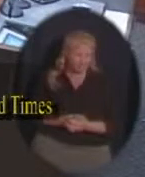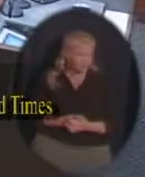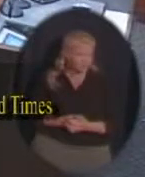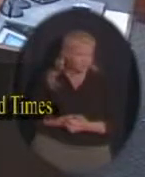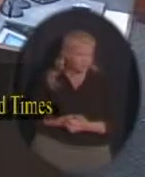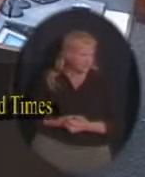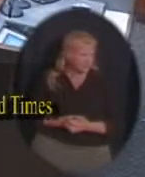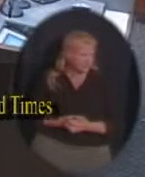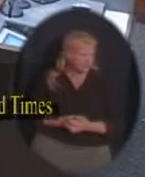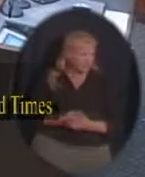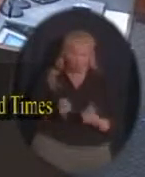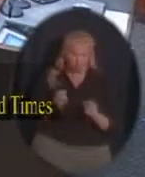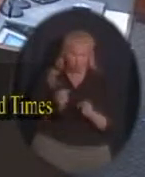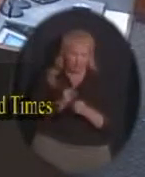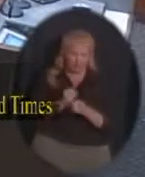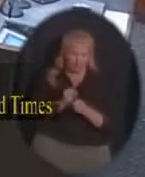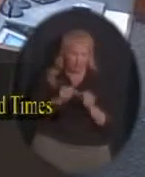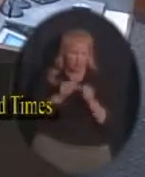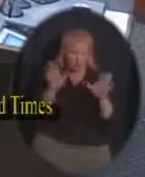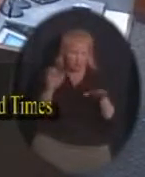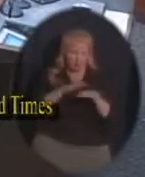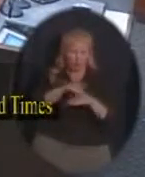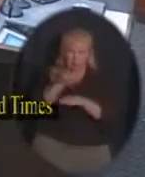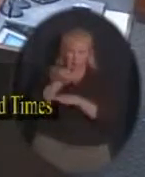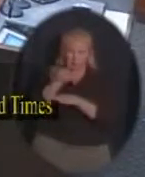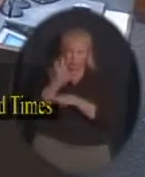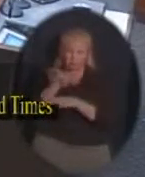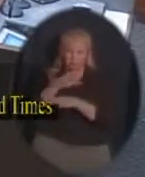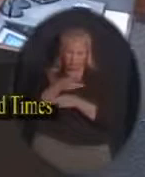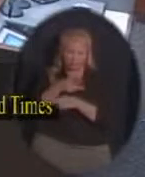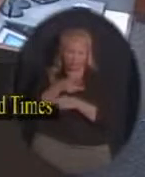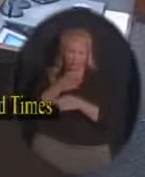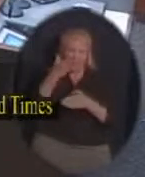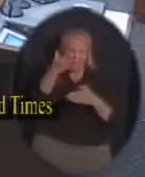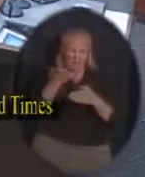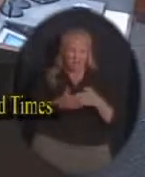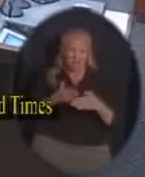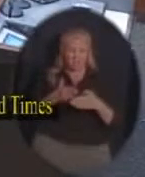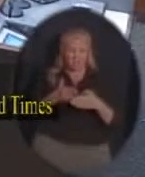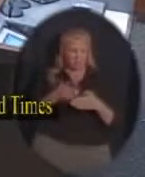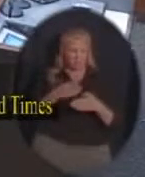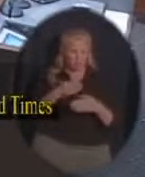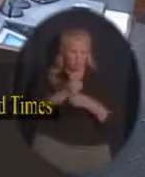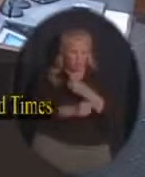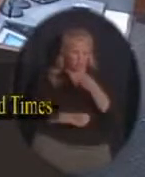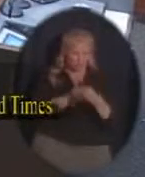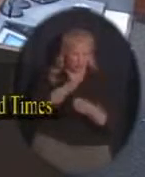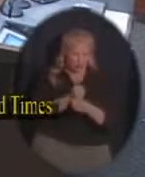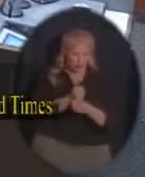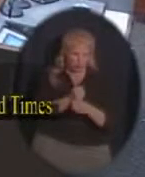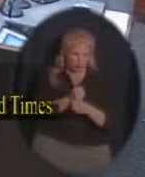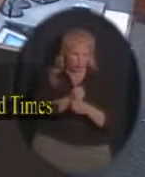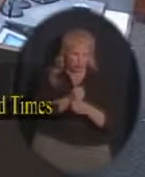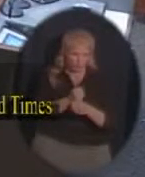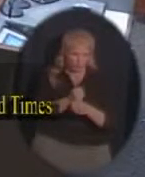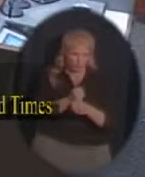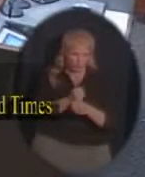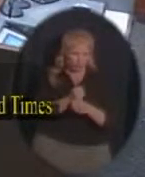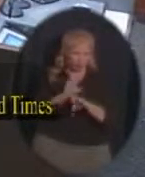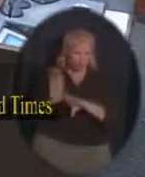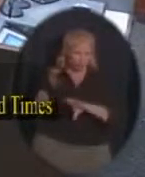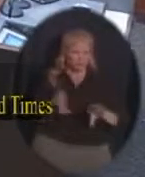Gary, I want to make clear, on the 29th, that's end-of-year transactions only. Is there any other preliminary budget